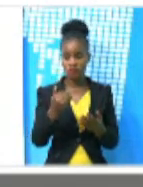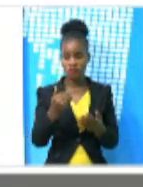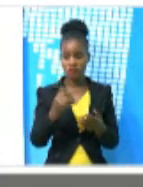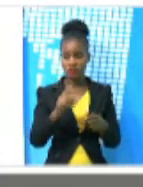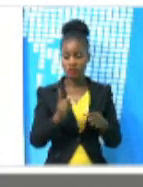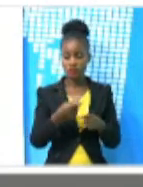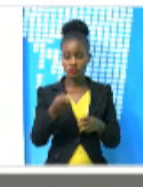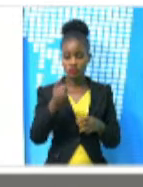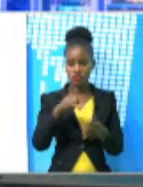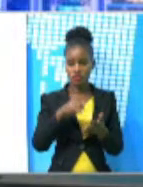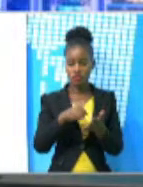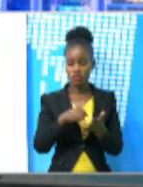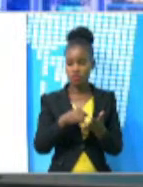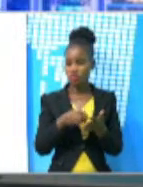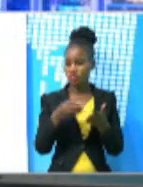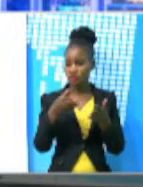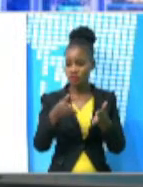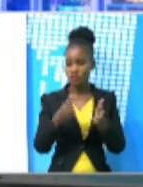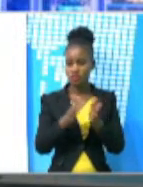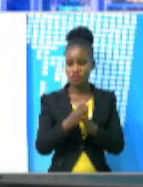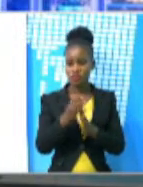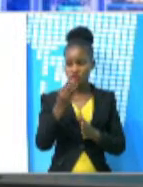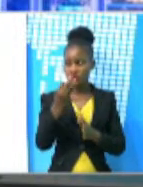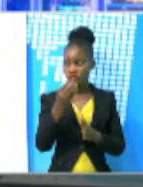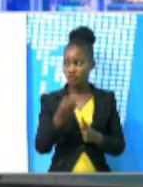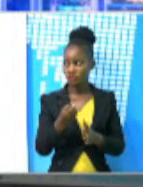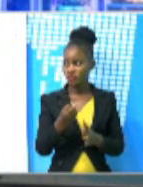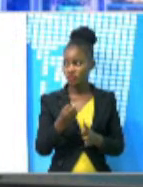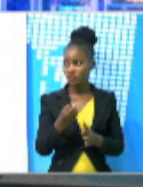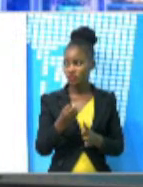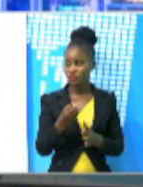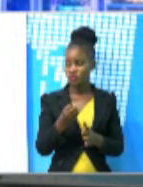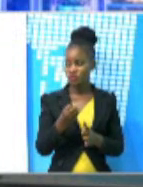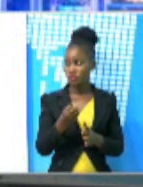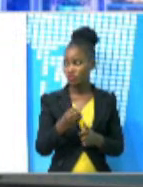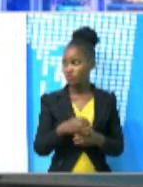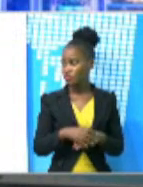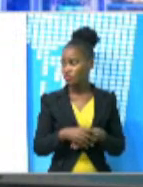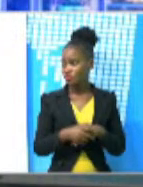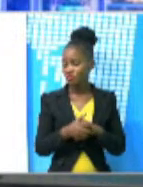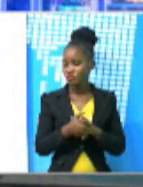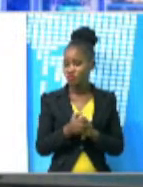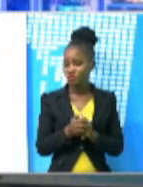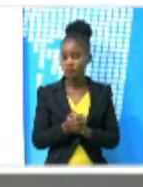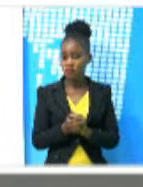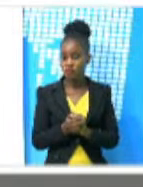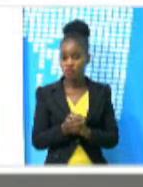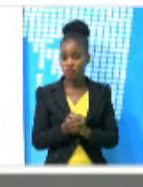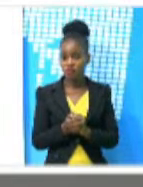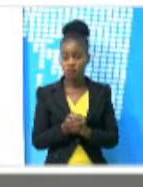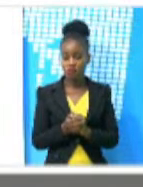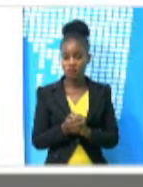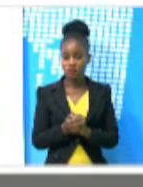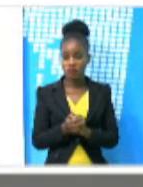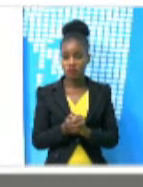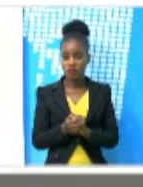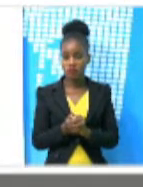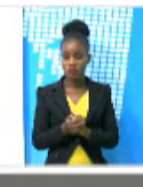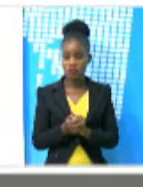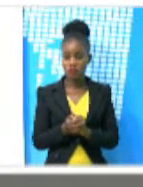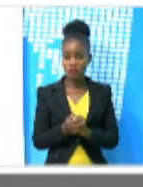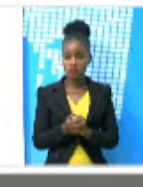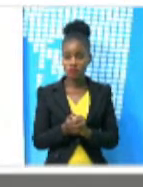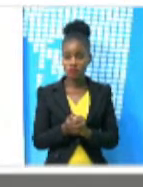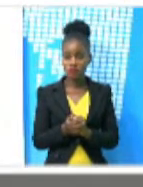come to think of it here, Rona, 31 well pads for Tilenga and 10 of those in Makshan Falls National Park. I'll stand